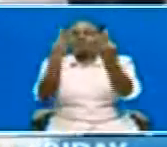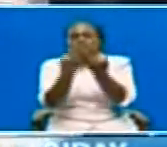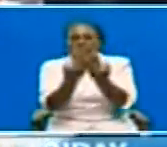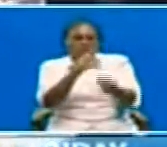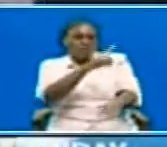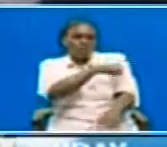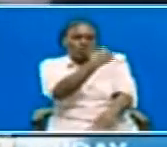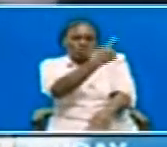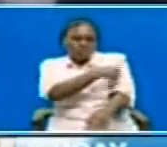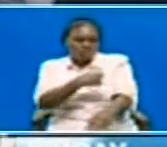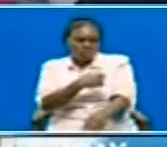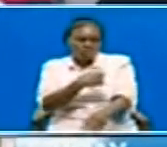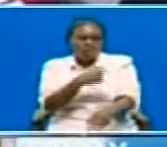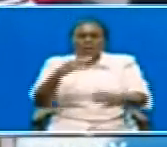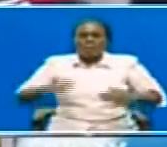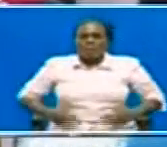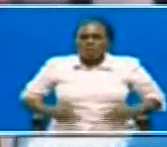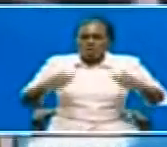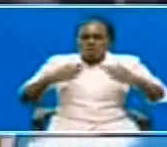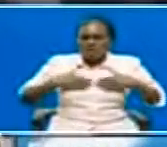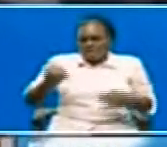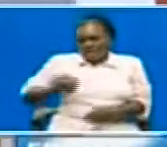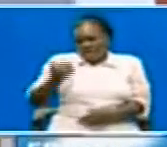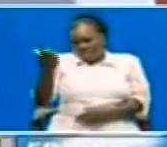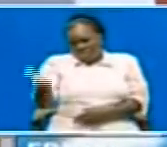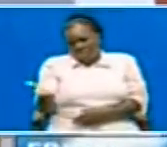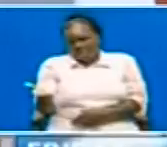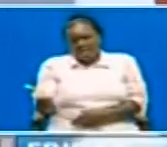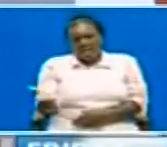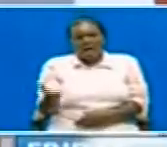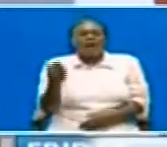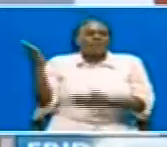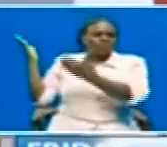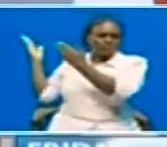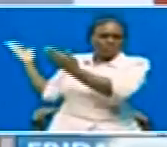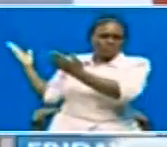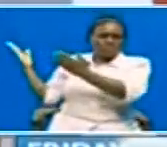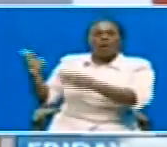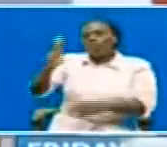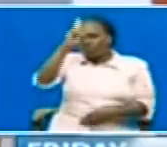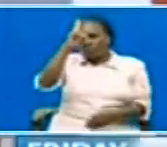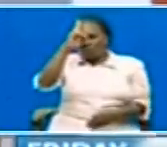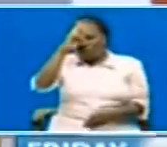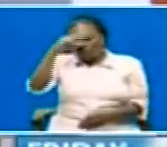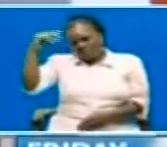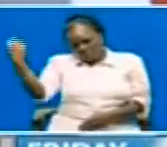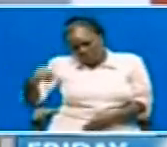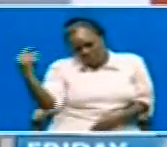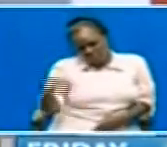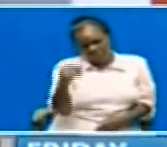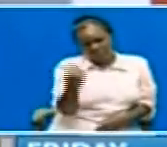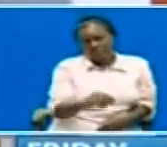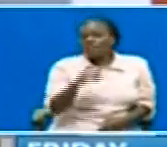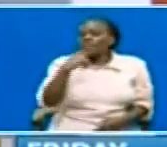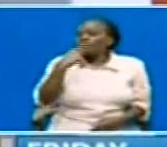Memorial Hospital, Mombasa, where the body of the deceased is still lying. The late Njeri was a victim of police and border border turf war. It